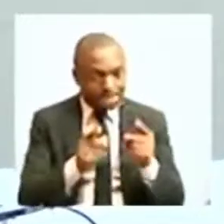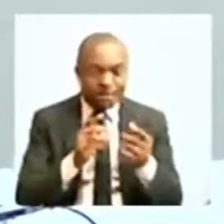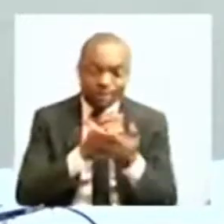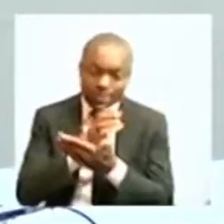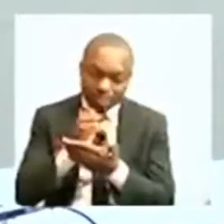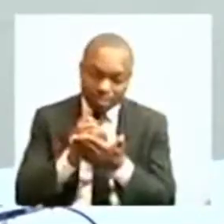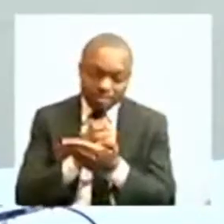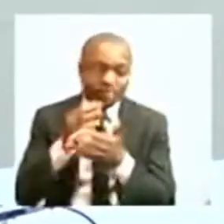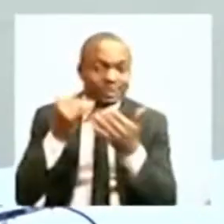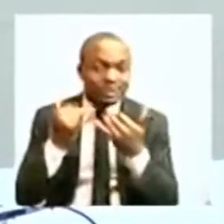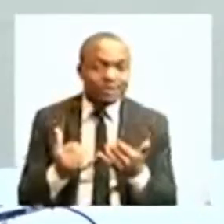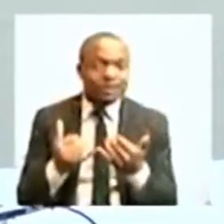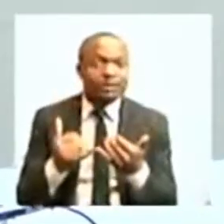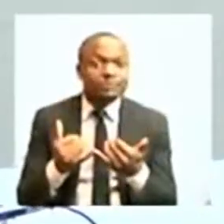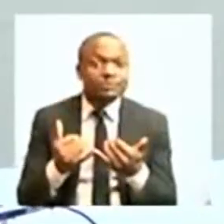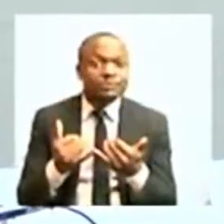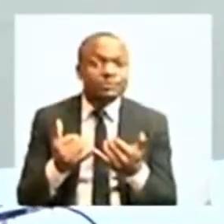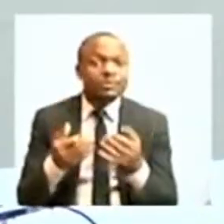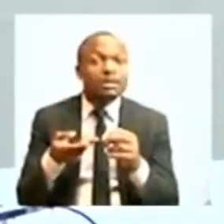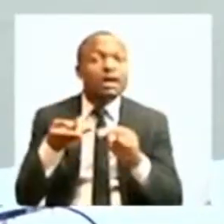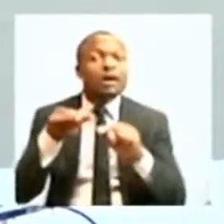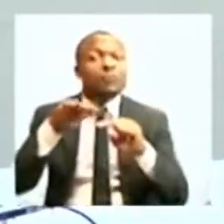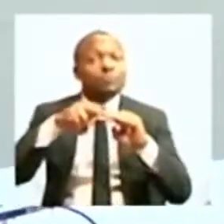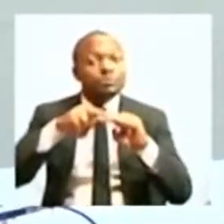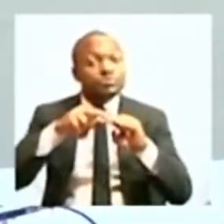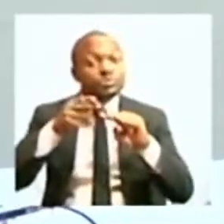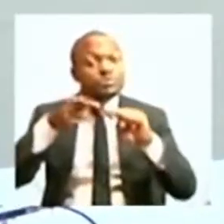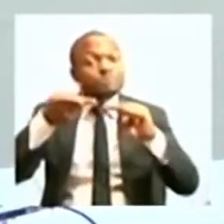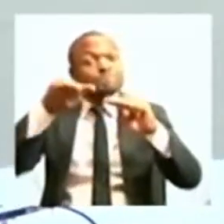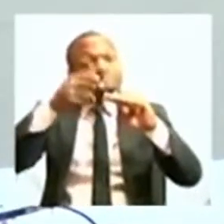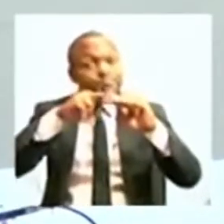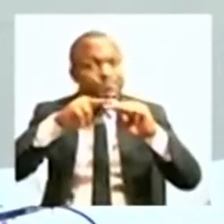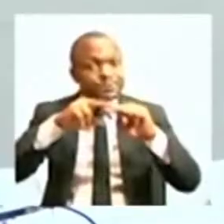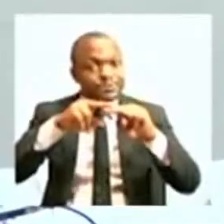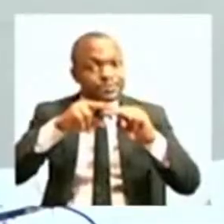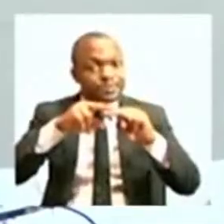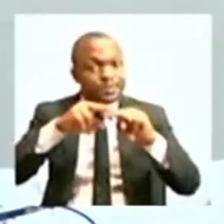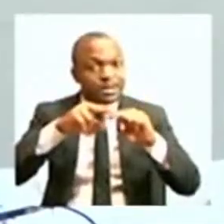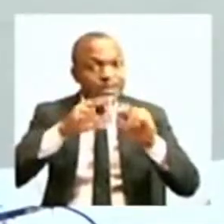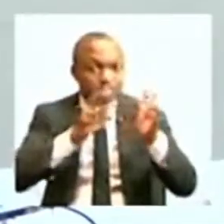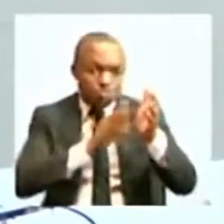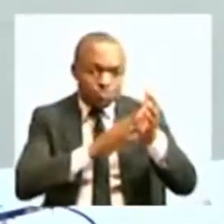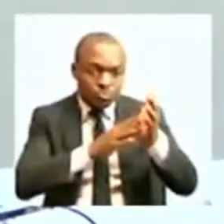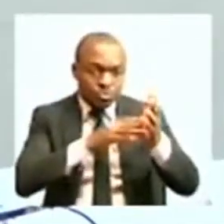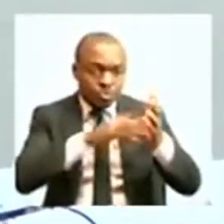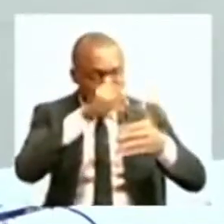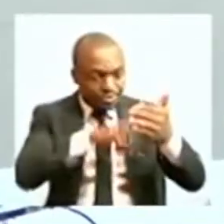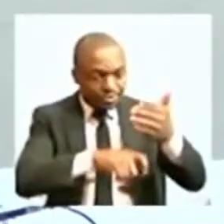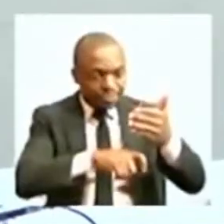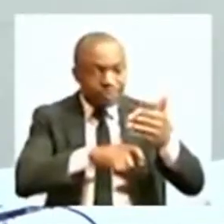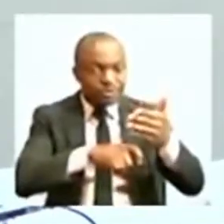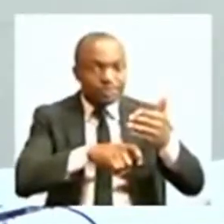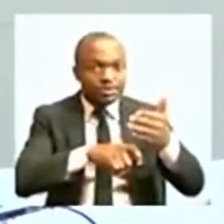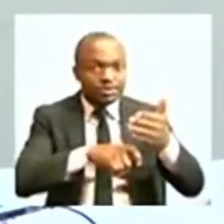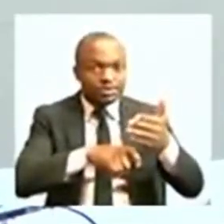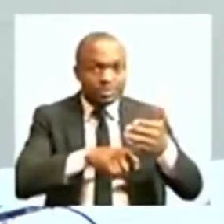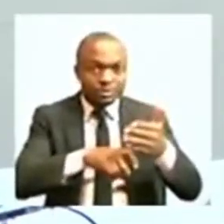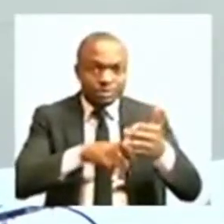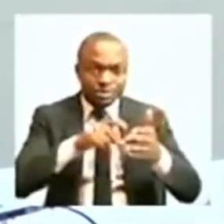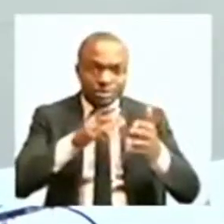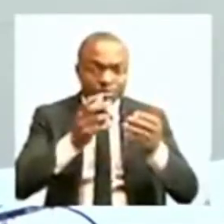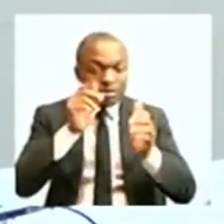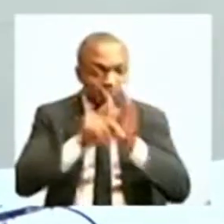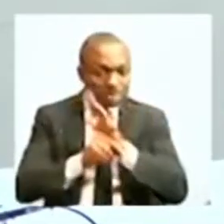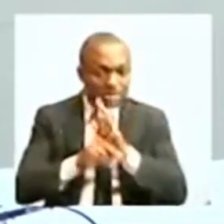colleges now are hiking the fees that now are going to kill this CDF.